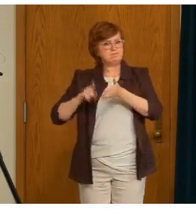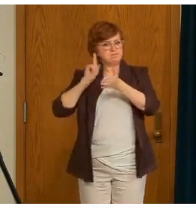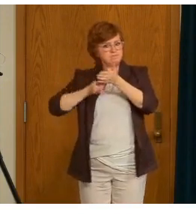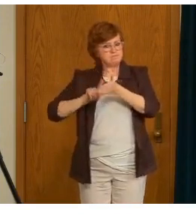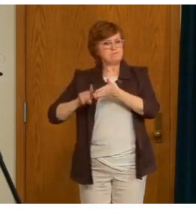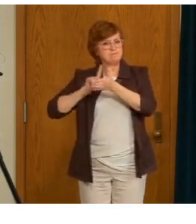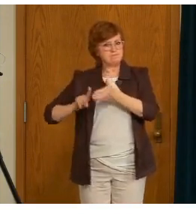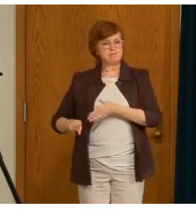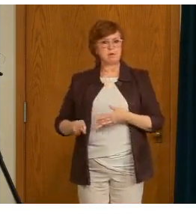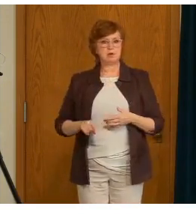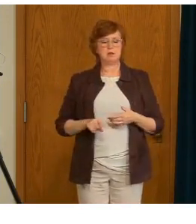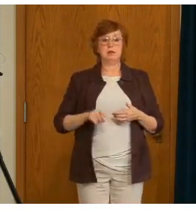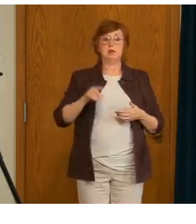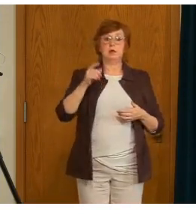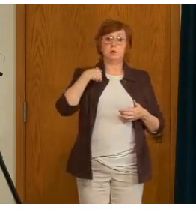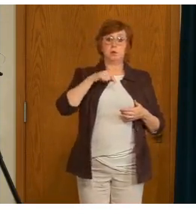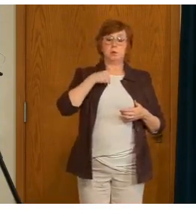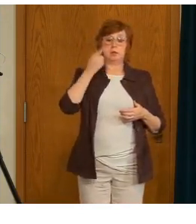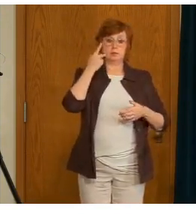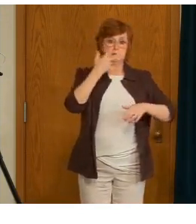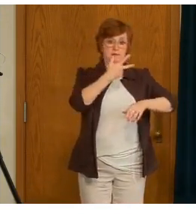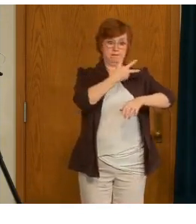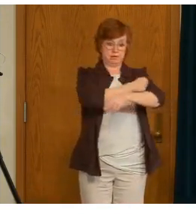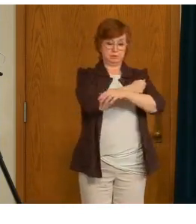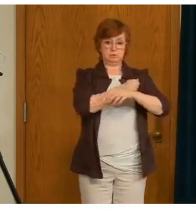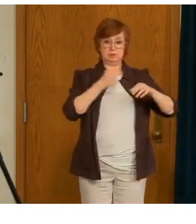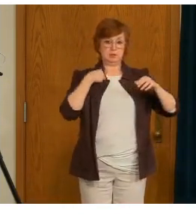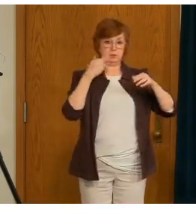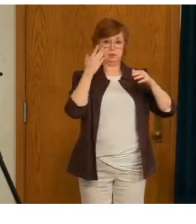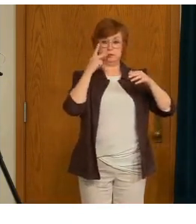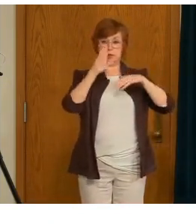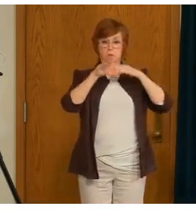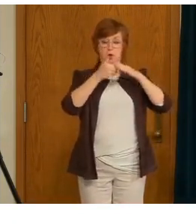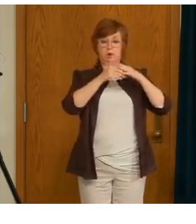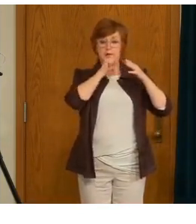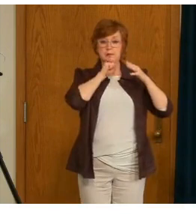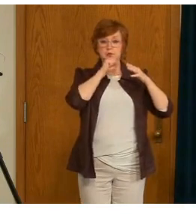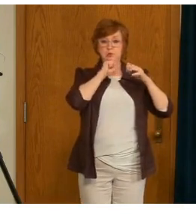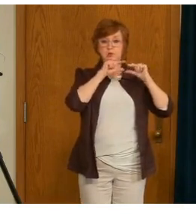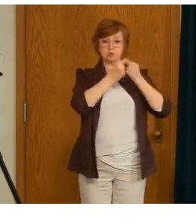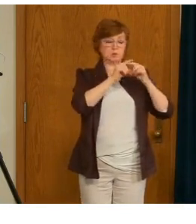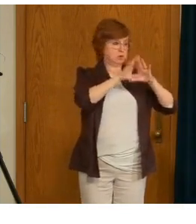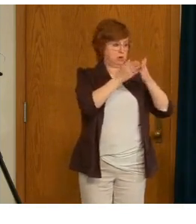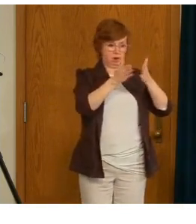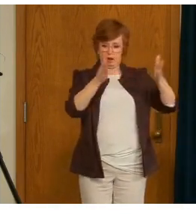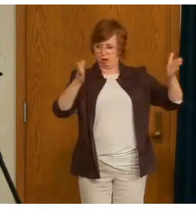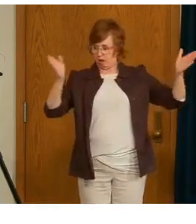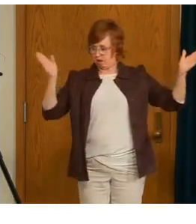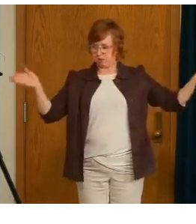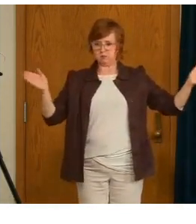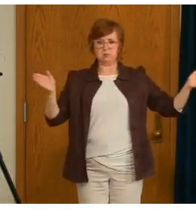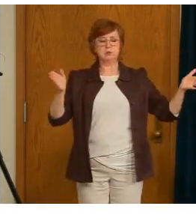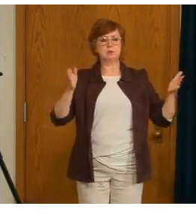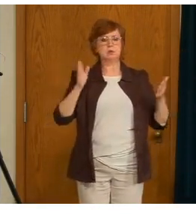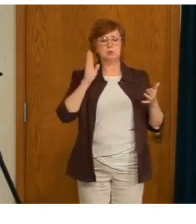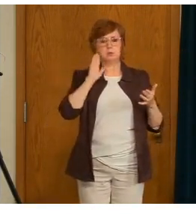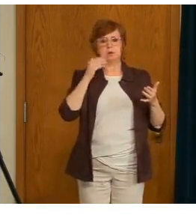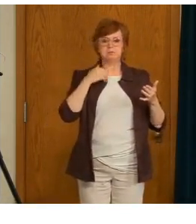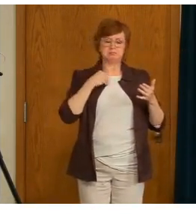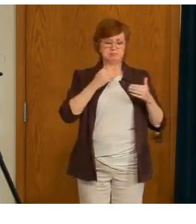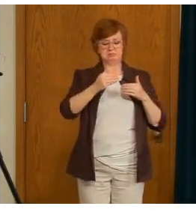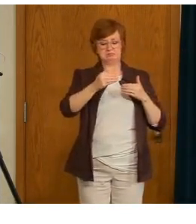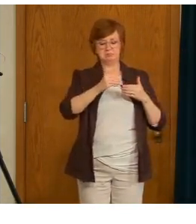with all vaccines, we look at the entire population being vaccinated to protect all of us. So we fully expect by July, August,